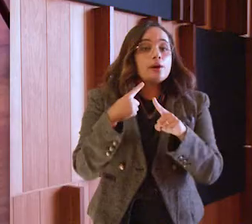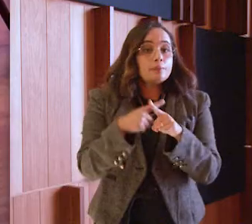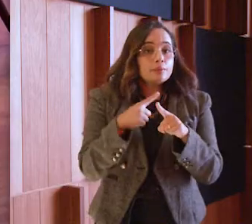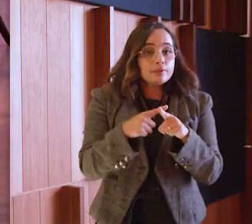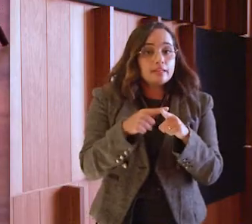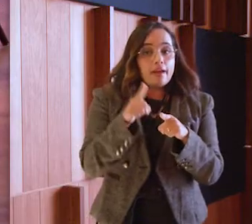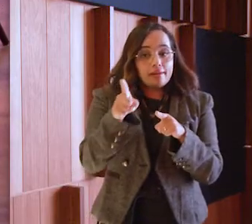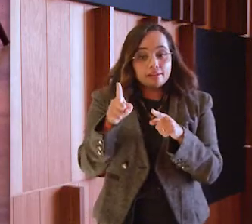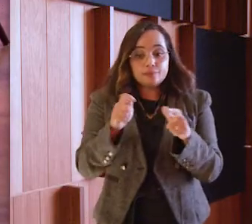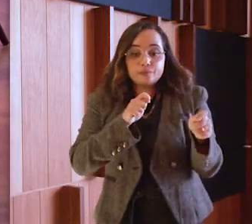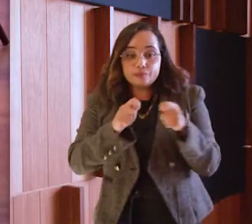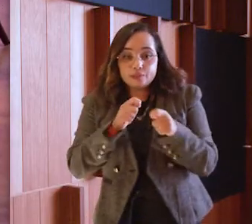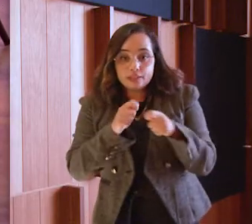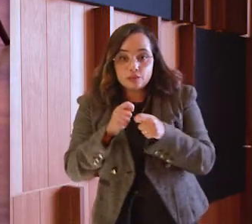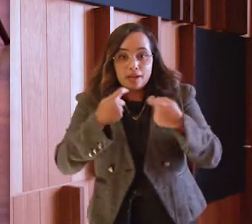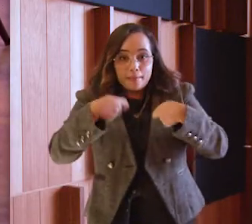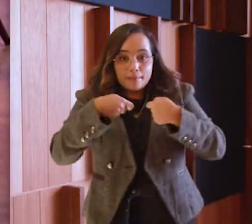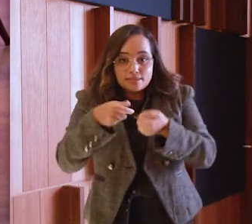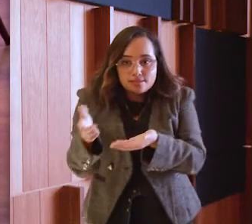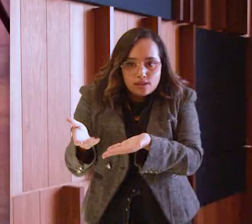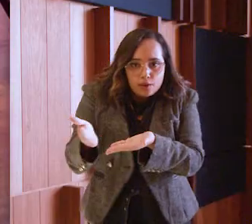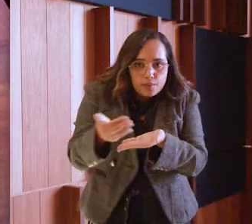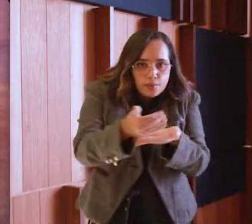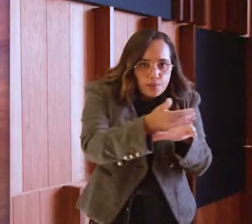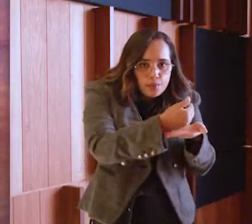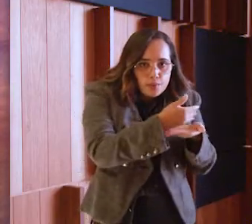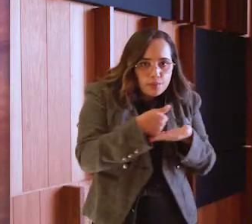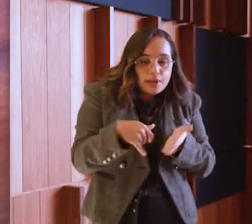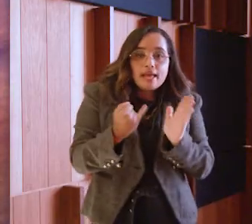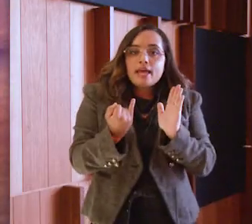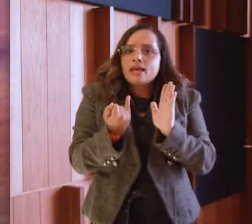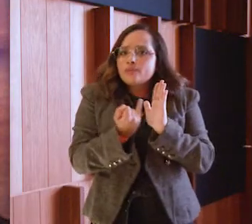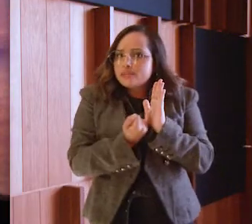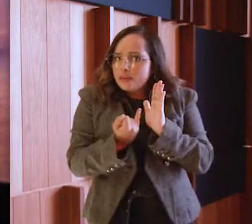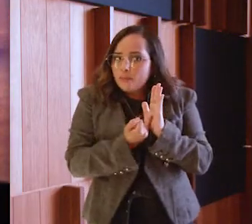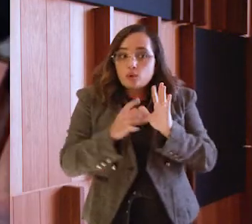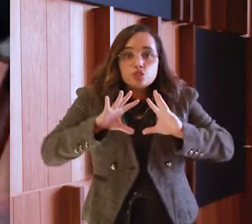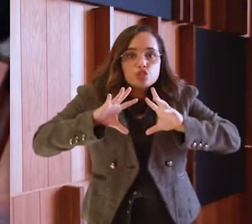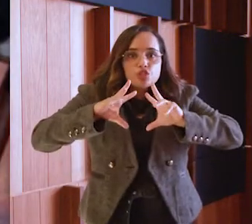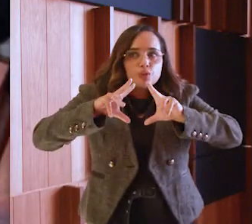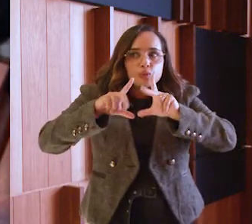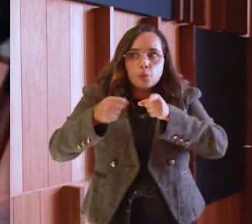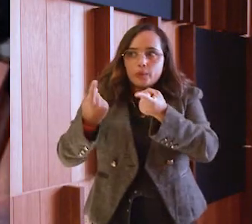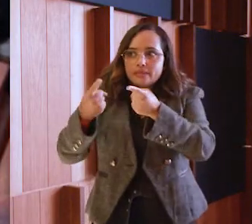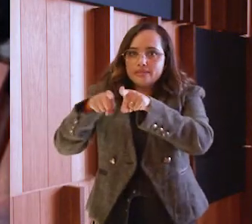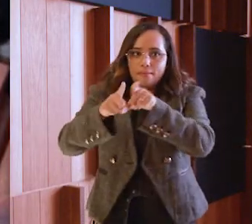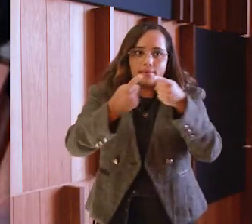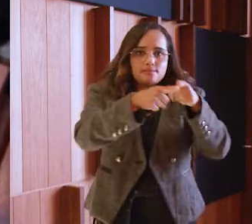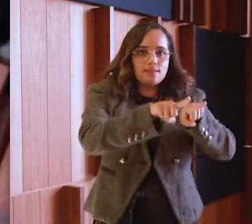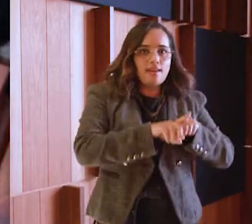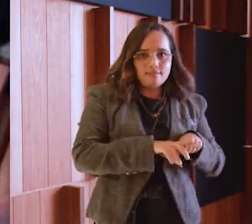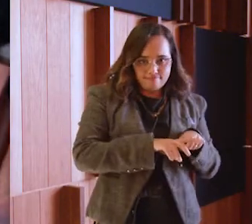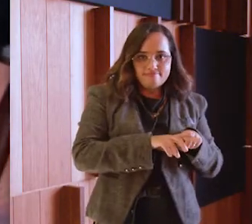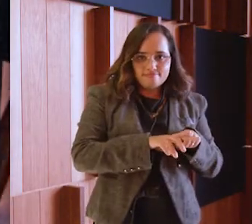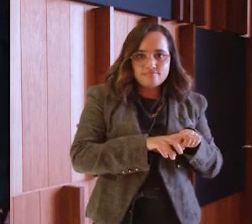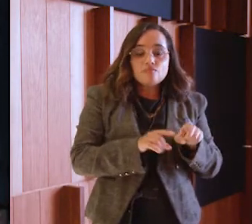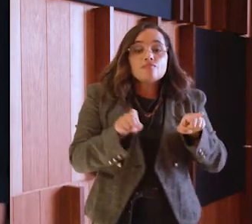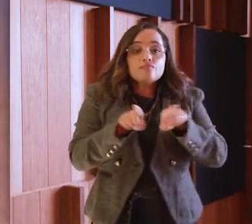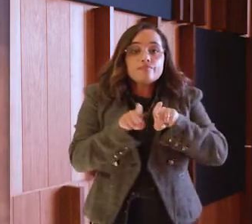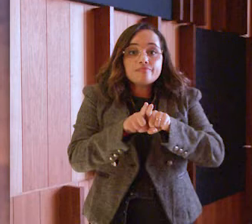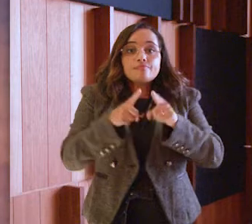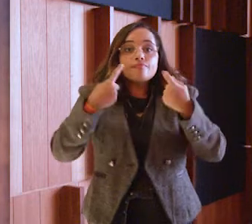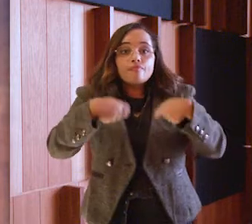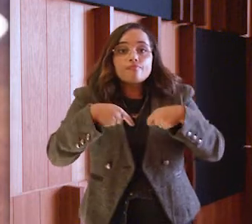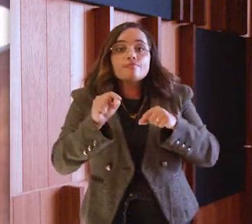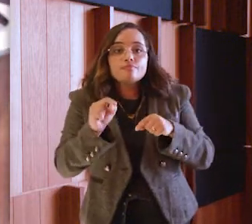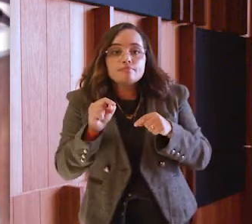calculations to determine if, from a Pillar 2 perspective, any subsidiary is below 15% tax, and if it is held by a parent company